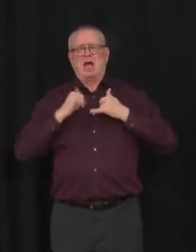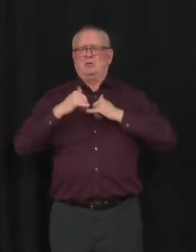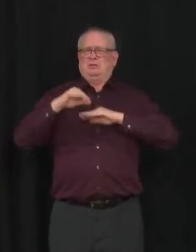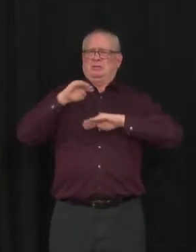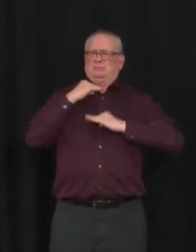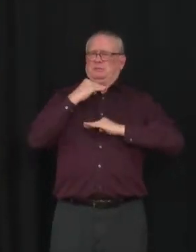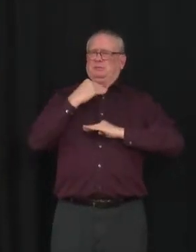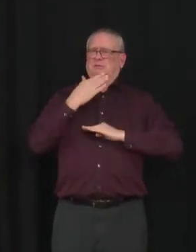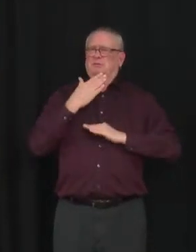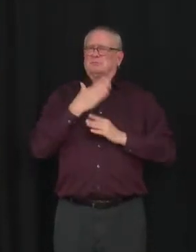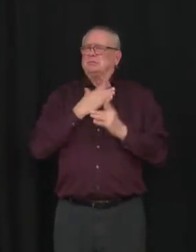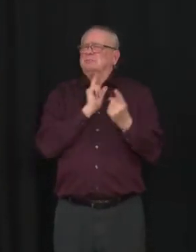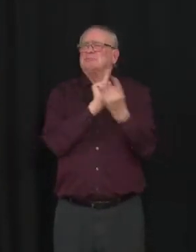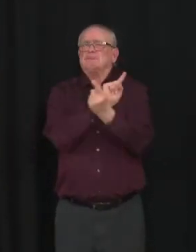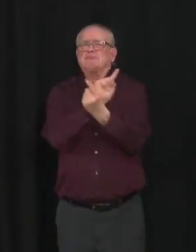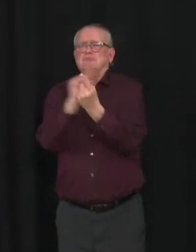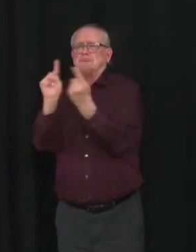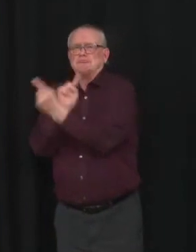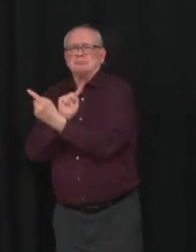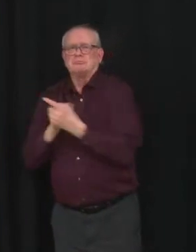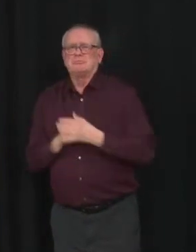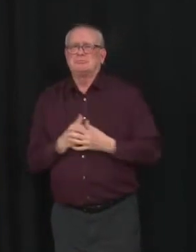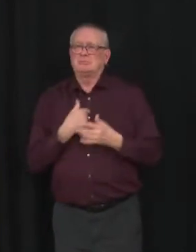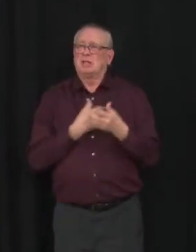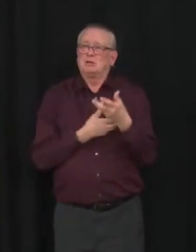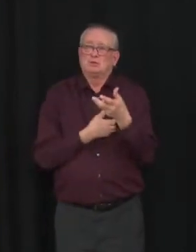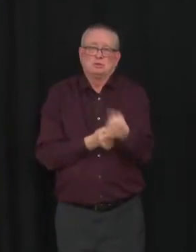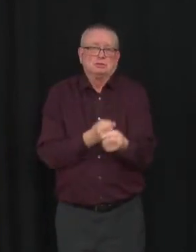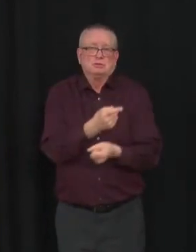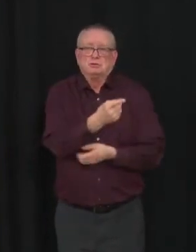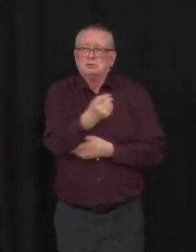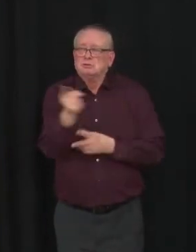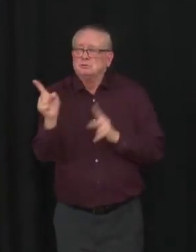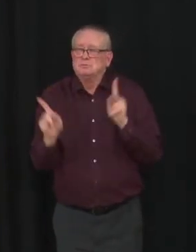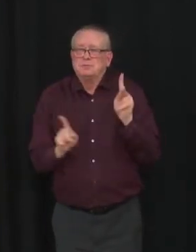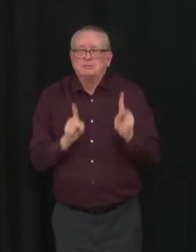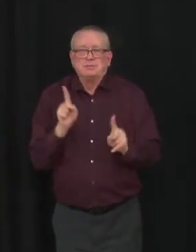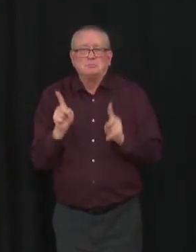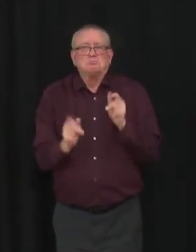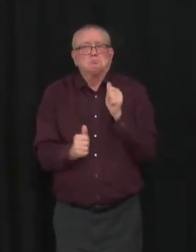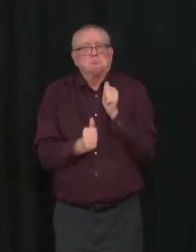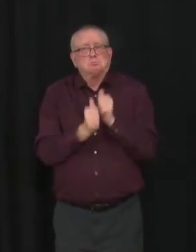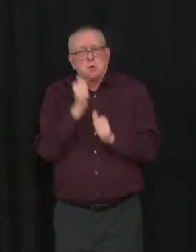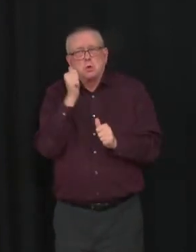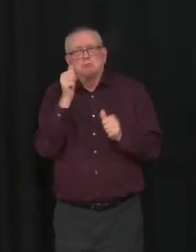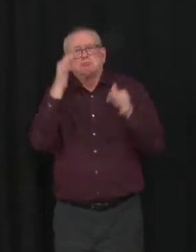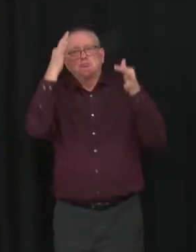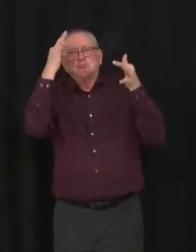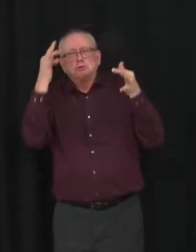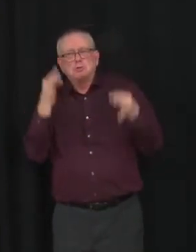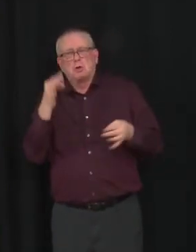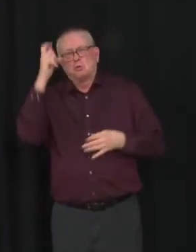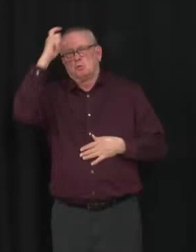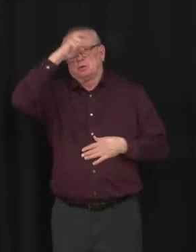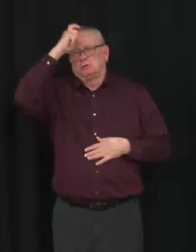the spread, and I trust Albertans will, in the vast majority of cases, make good choices. Do